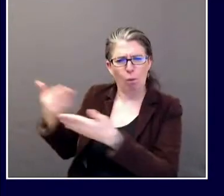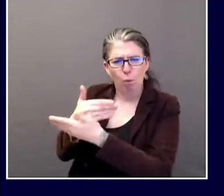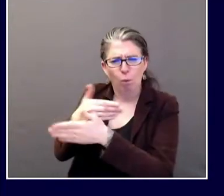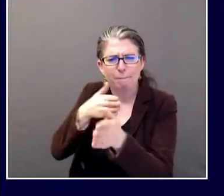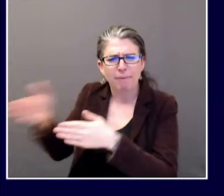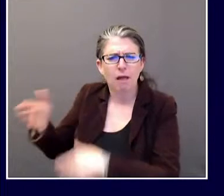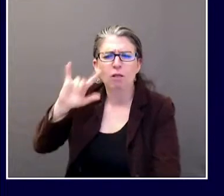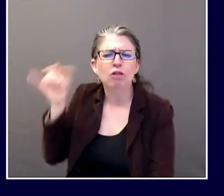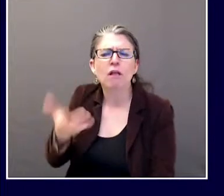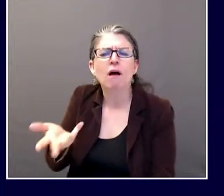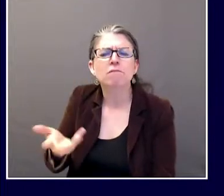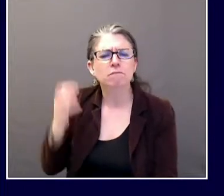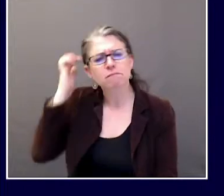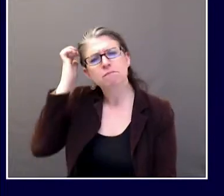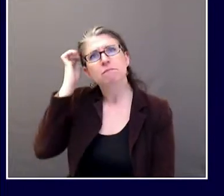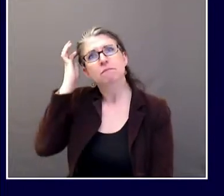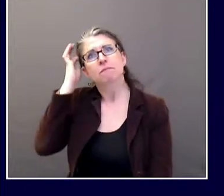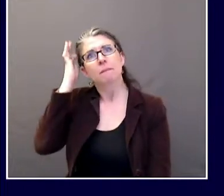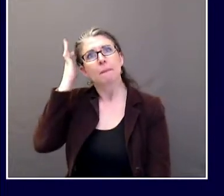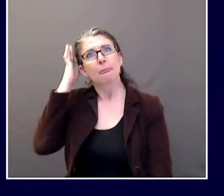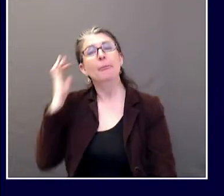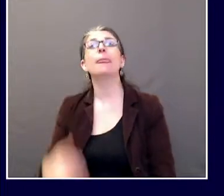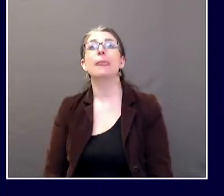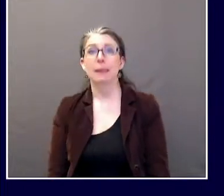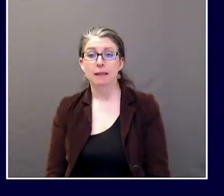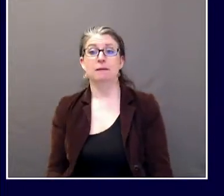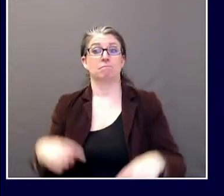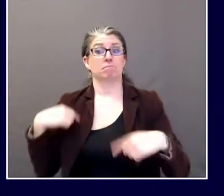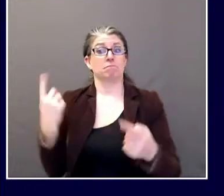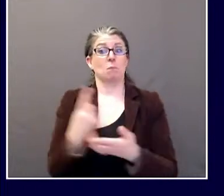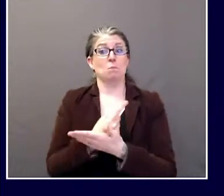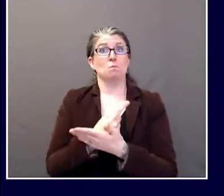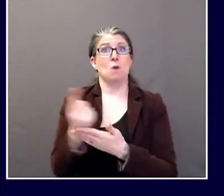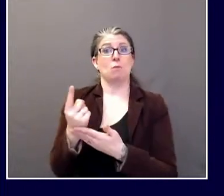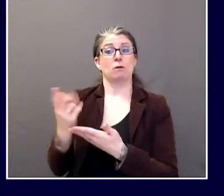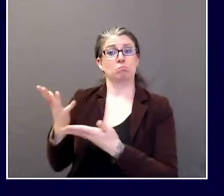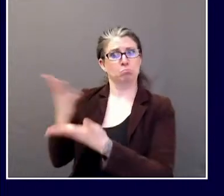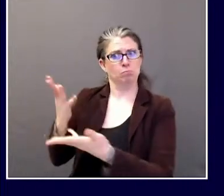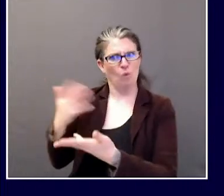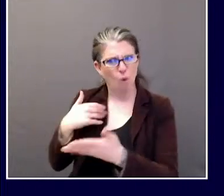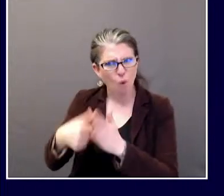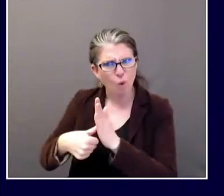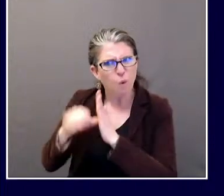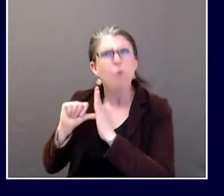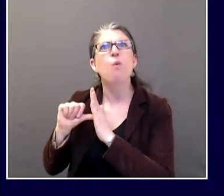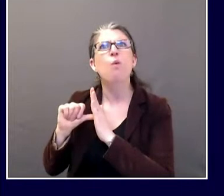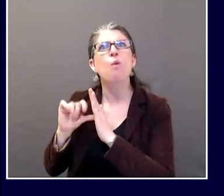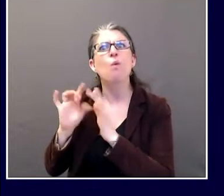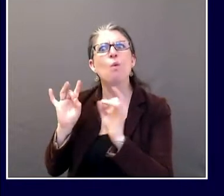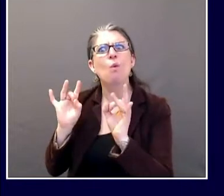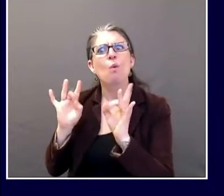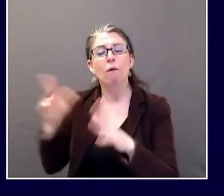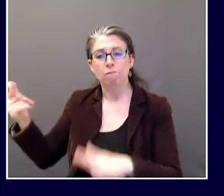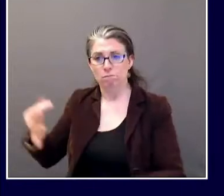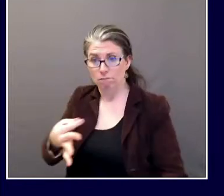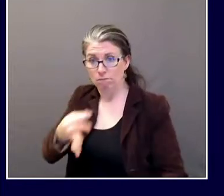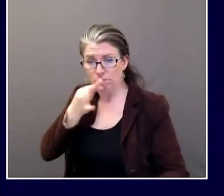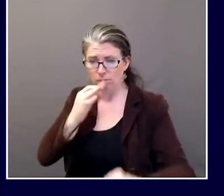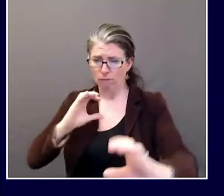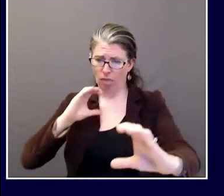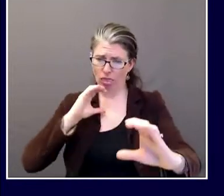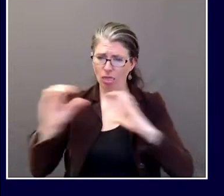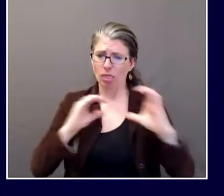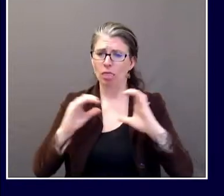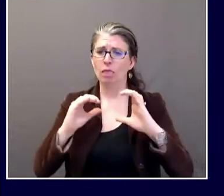openness, there is a desire to work with states at almost every level, whether it's testing, contact tracing,